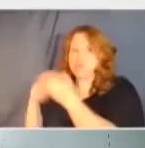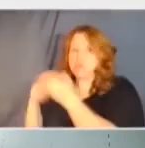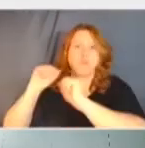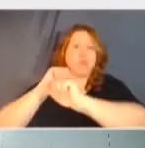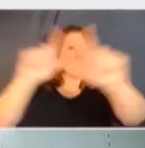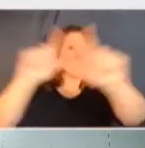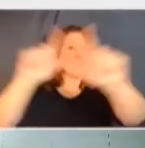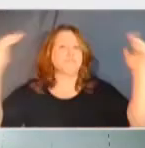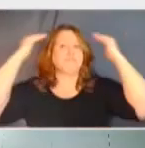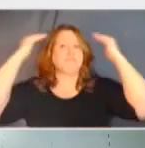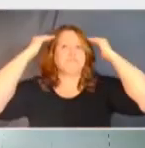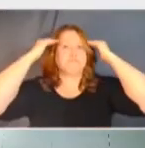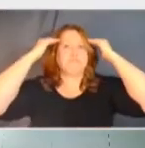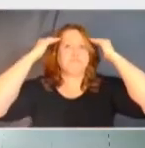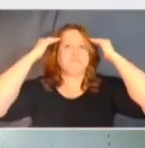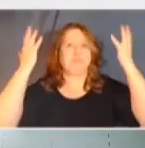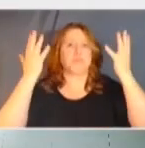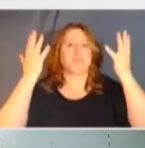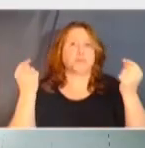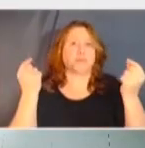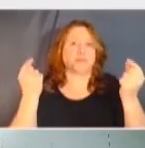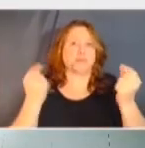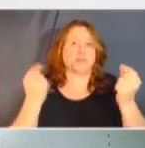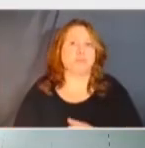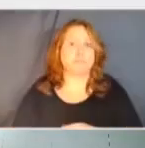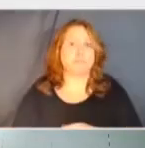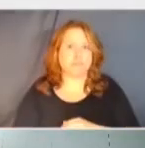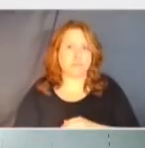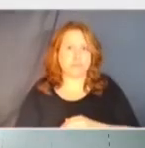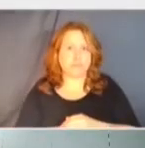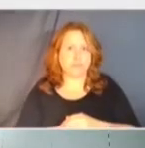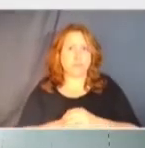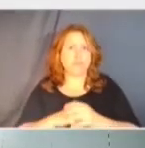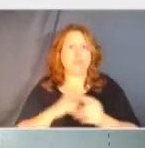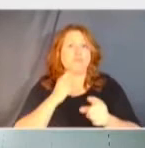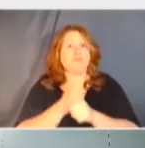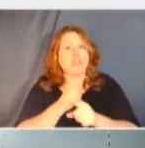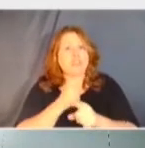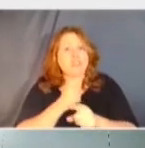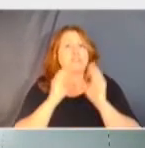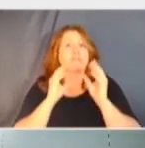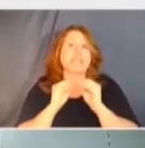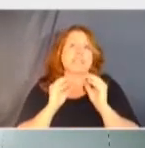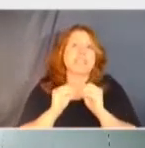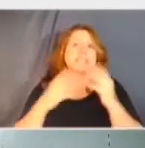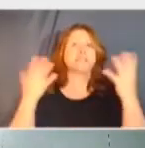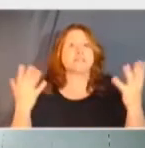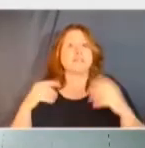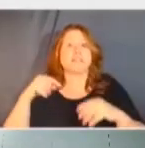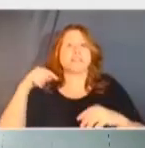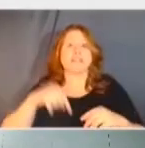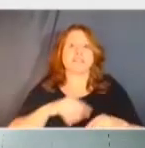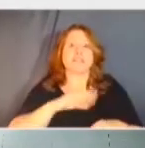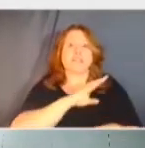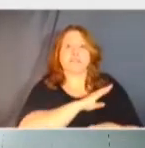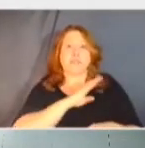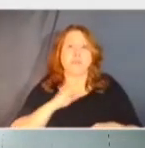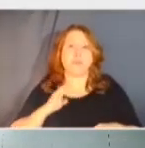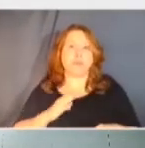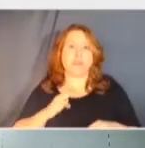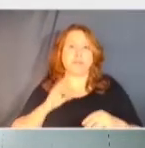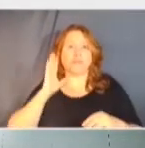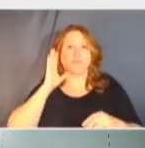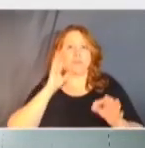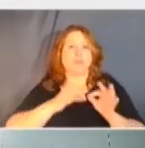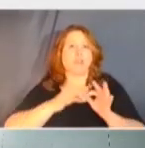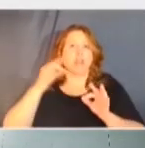we continue our regularly scheduled calls with them. Our next one, because of this board meeting, got pushed to next week. And of course, they're also dealing with ballot